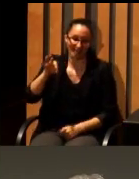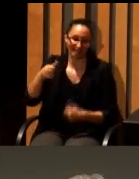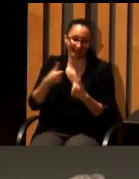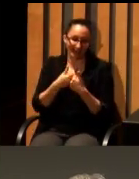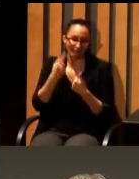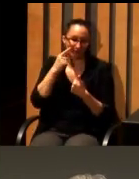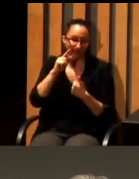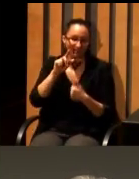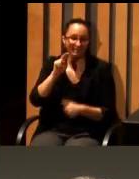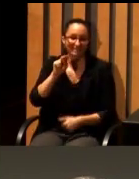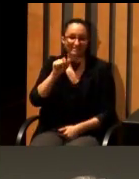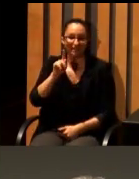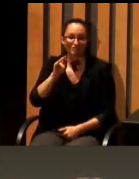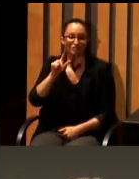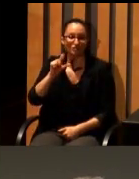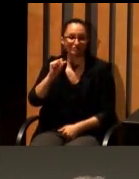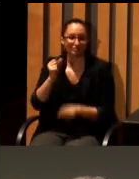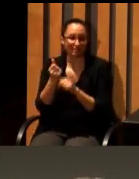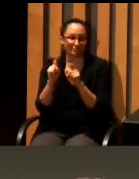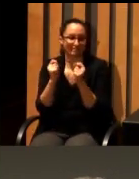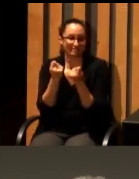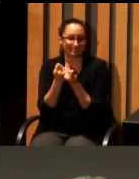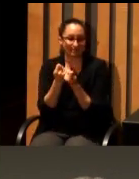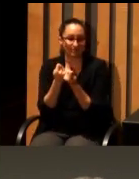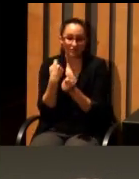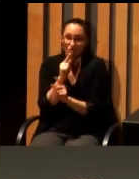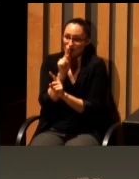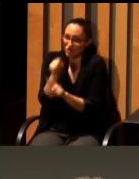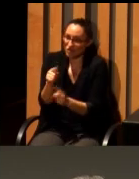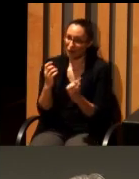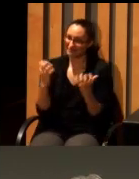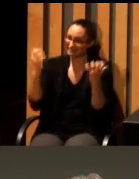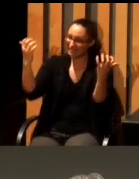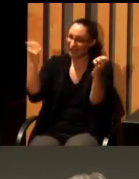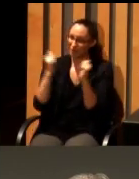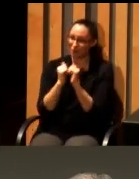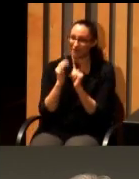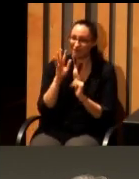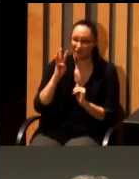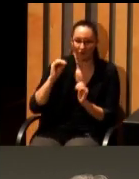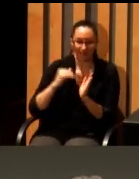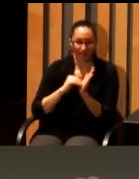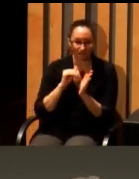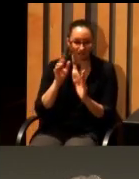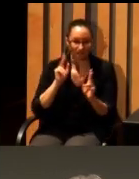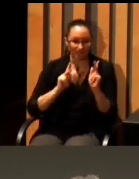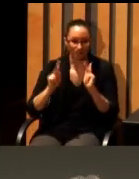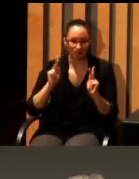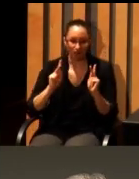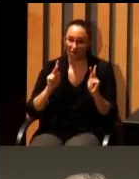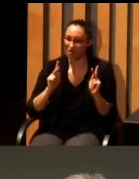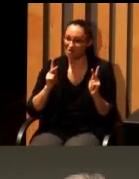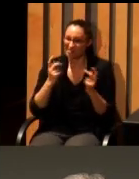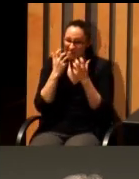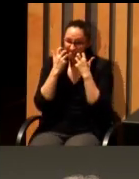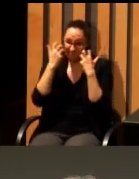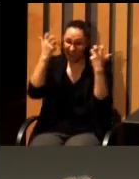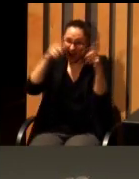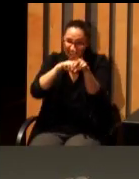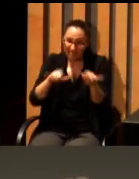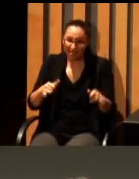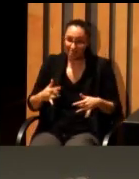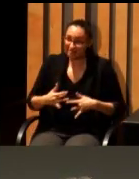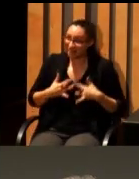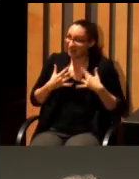Nationals. The feeling of being in the stadium with over 40,000 people all screaming at the top of their lungs was